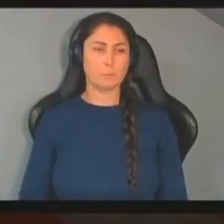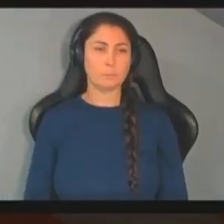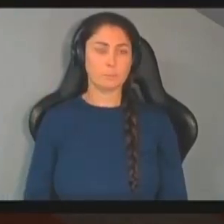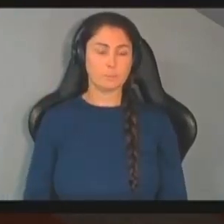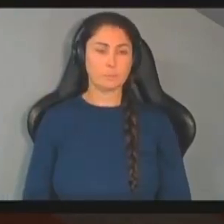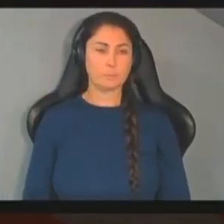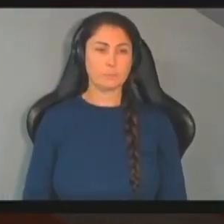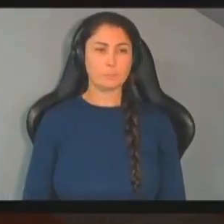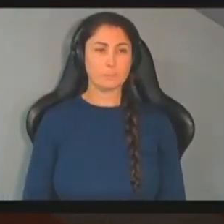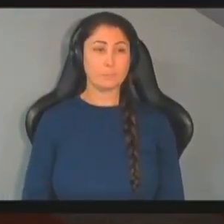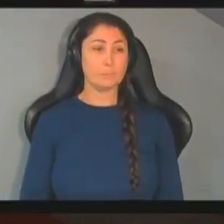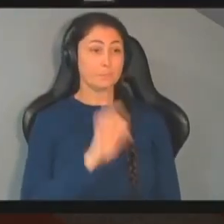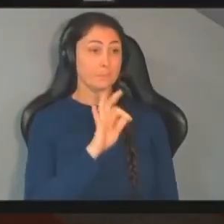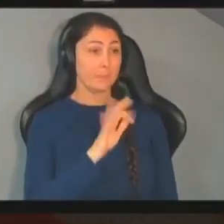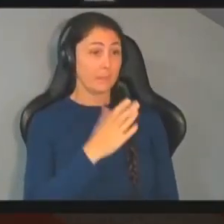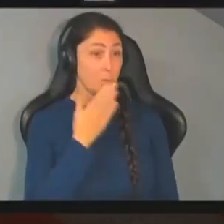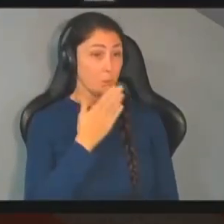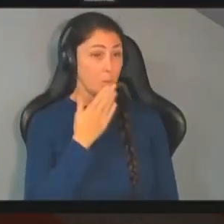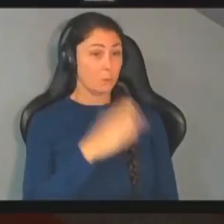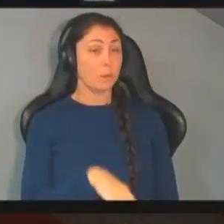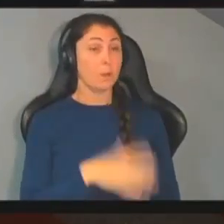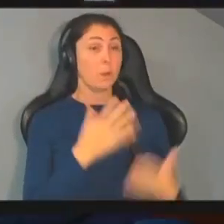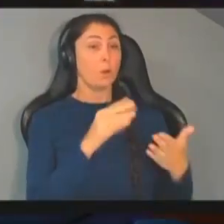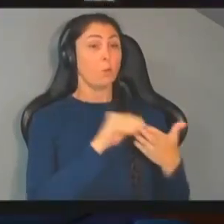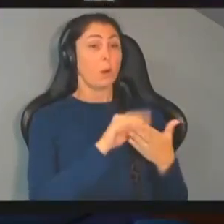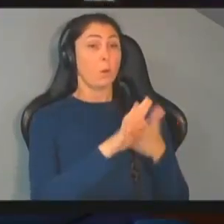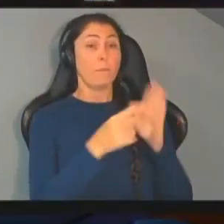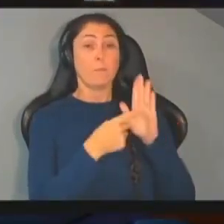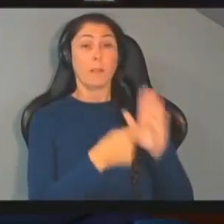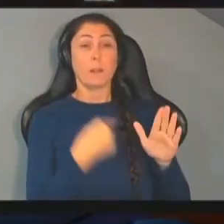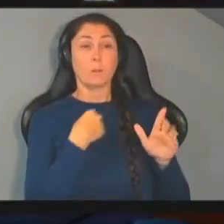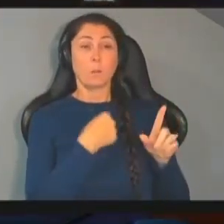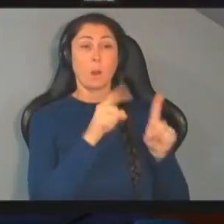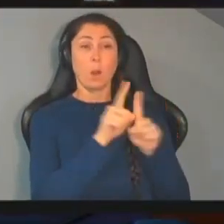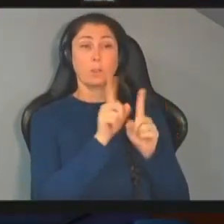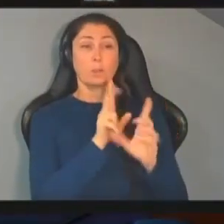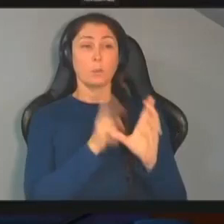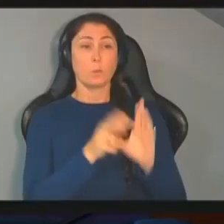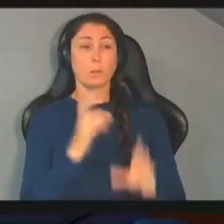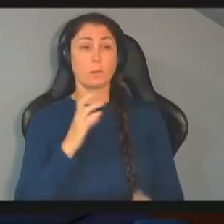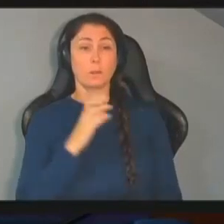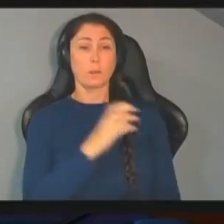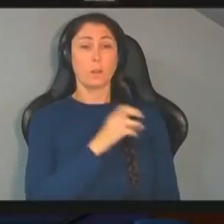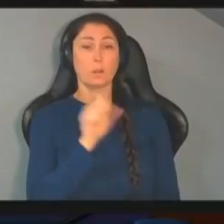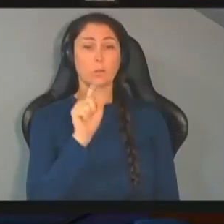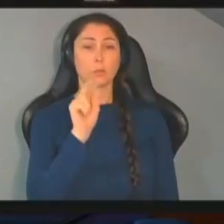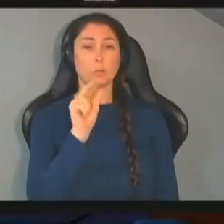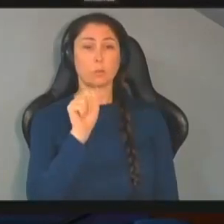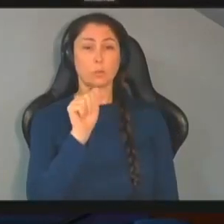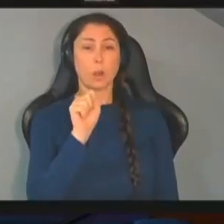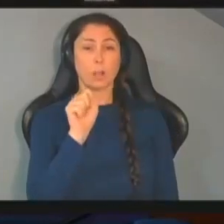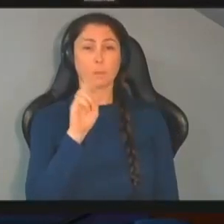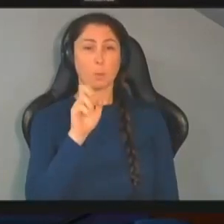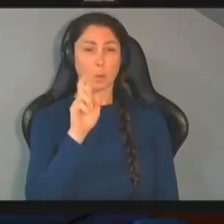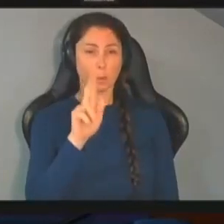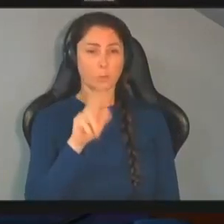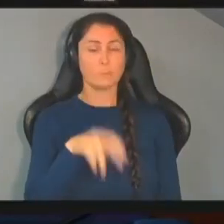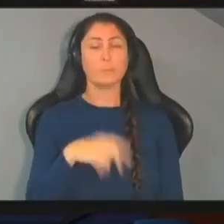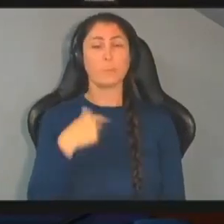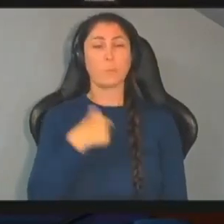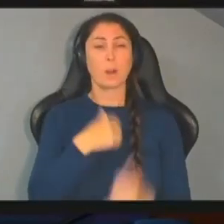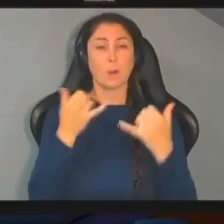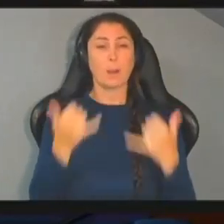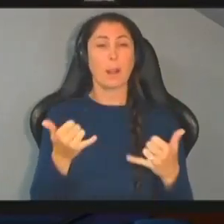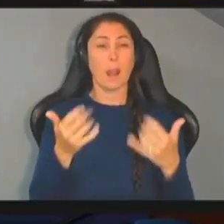2023. Thank you. Let the record reflect that we've also been joined by Councilwoman Strasburger. With that, we will now move on